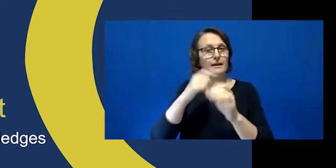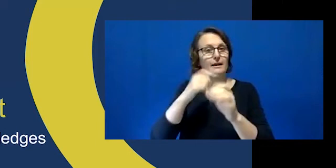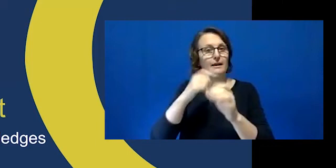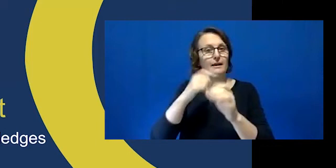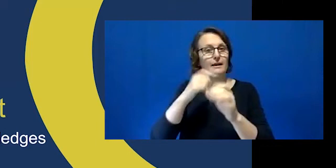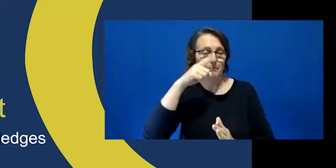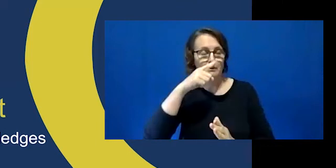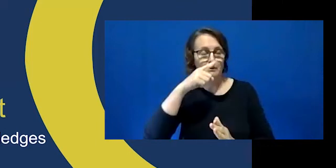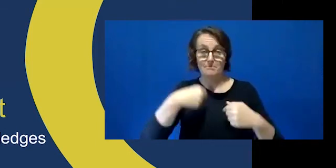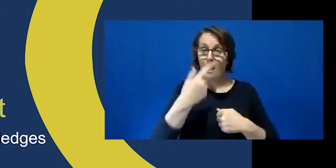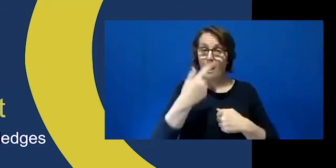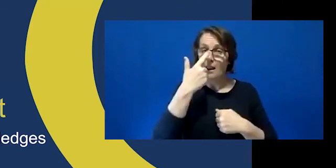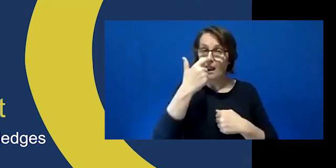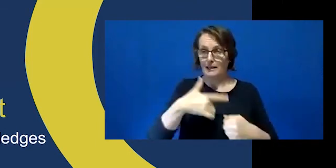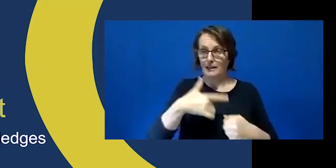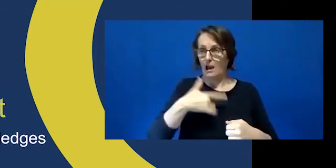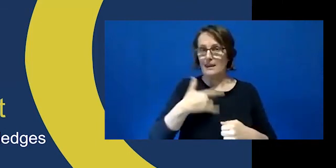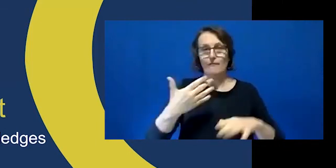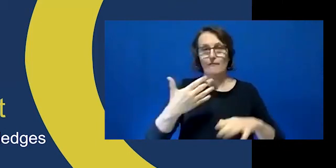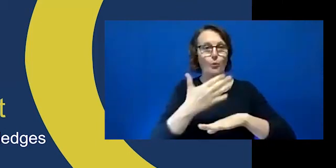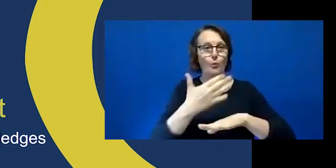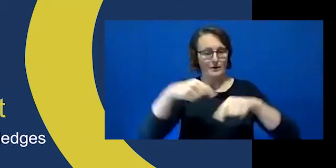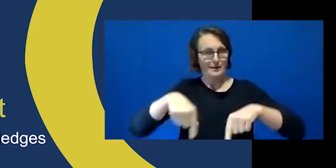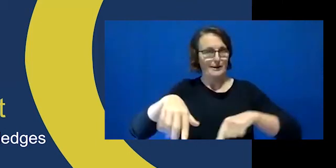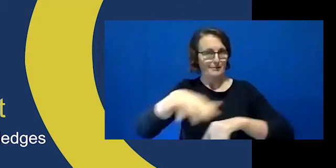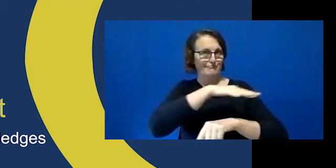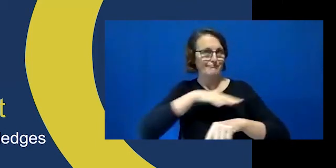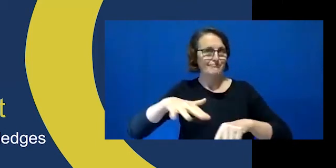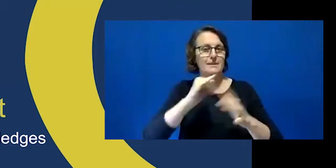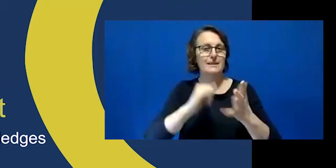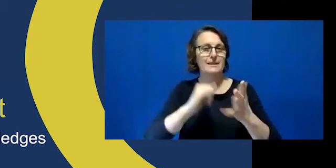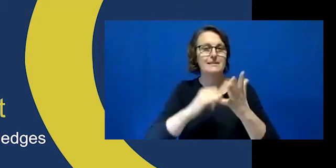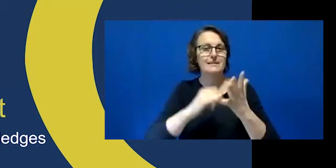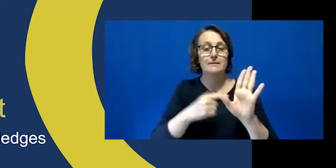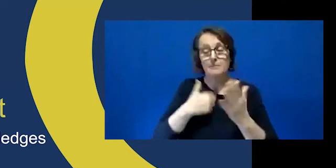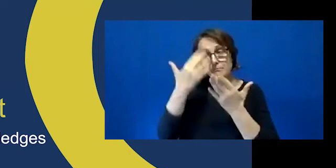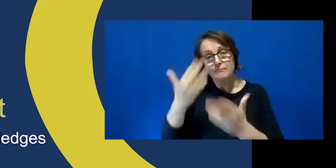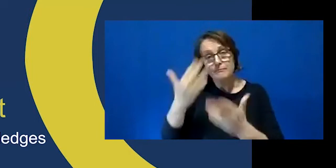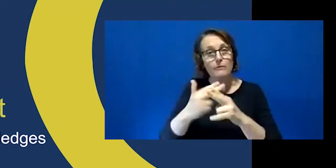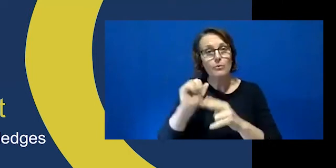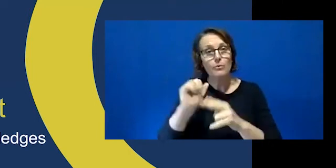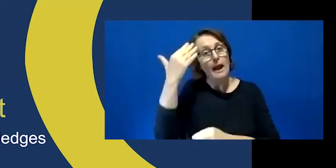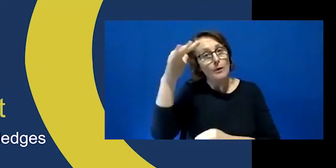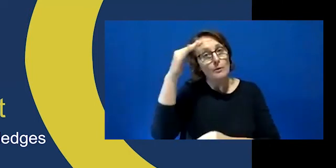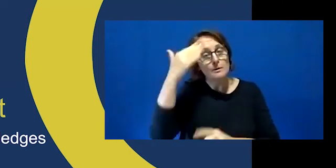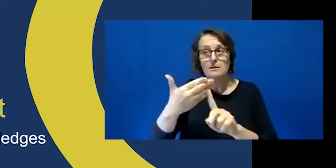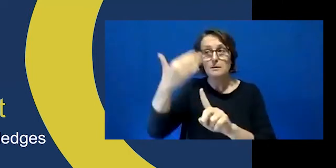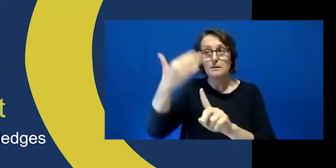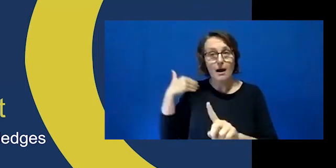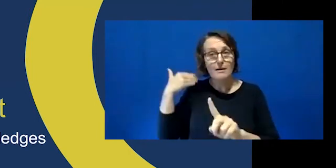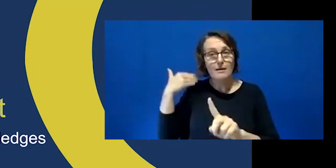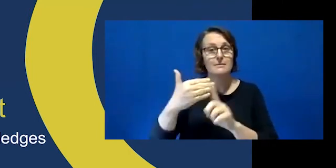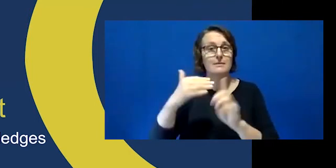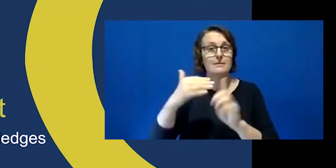enough to live, work and play here in Sydney. I pay my deep respects to their elders, past, present and future,